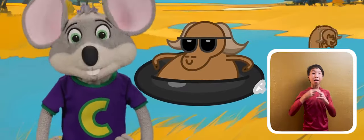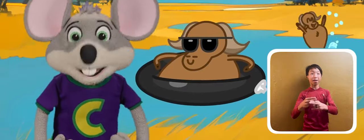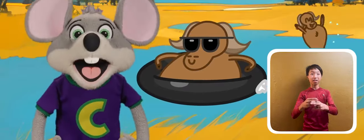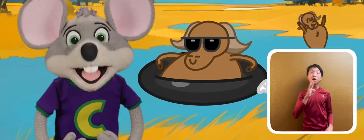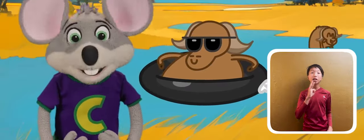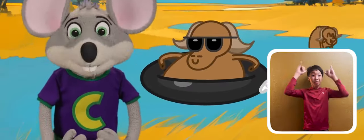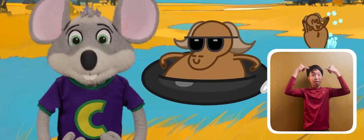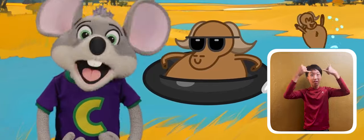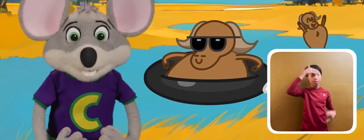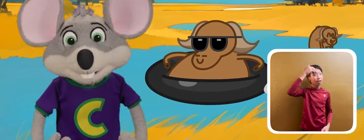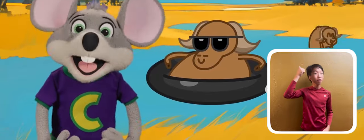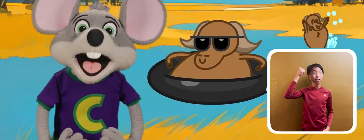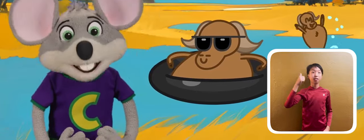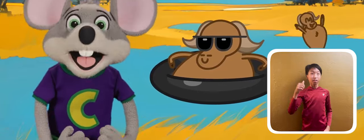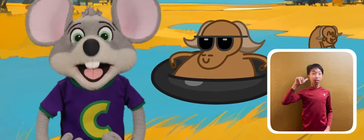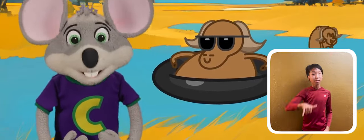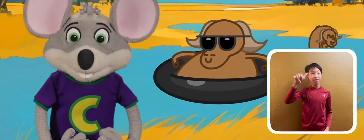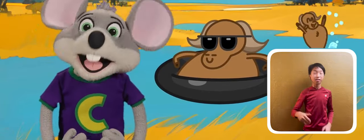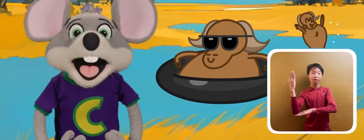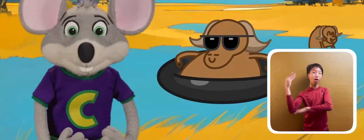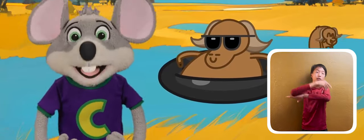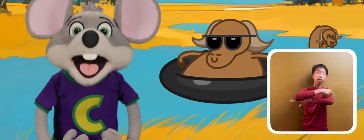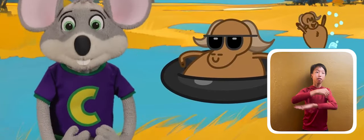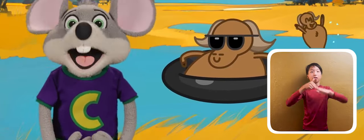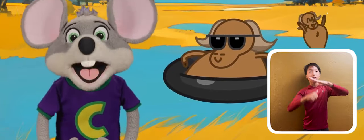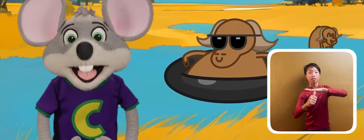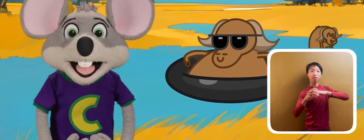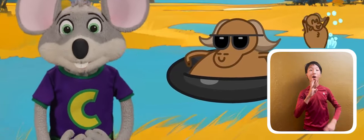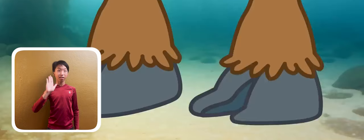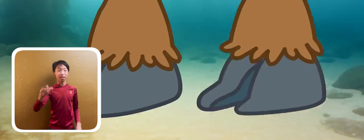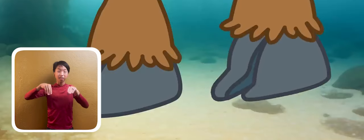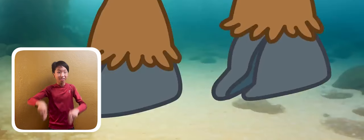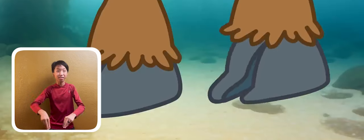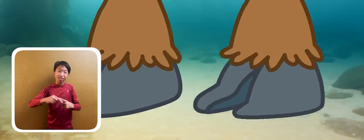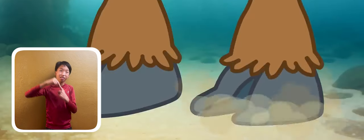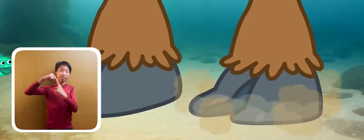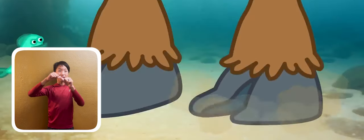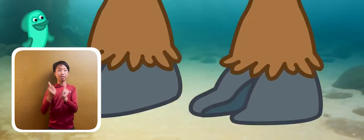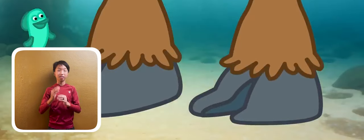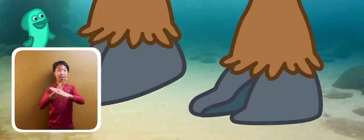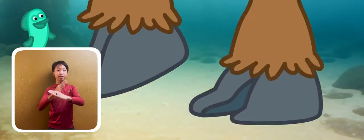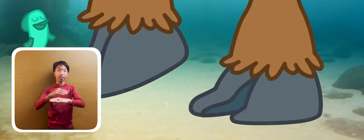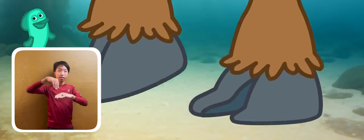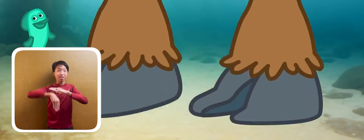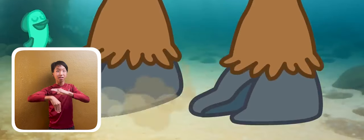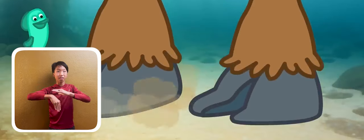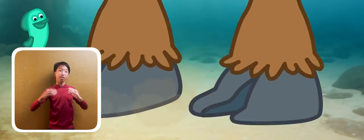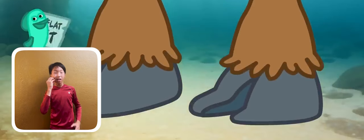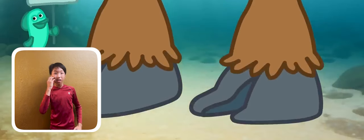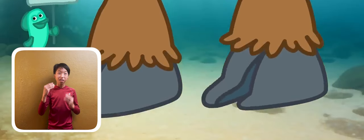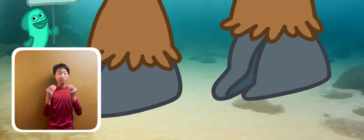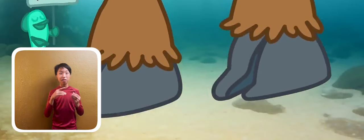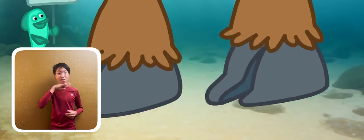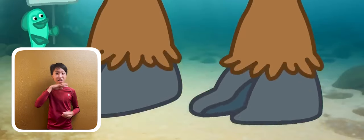buffalo are called water buffalo because they spend most of their time submerged in water their hooves even have a special shape to prevent